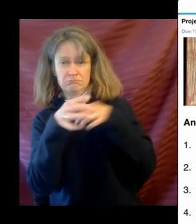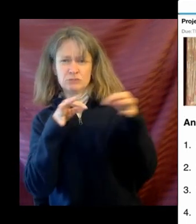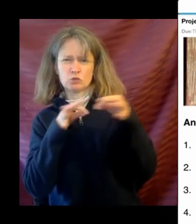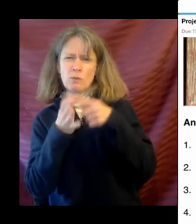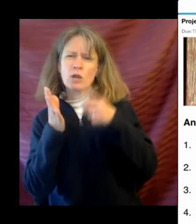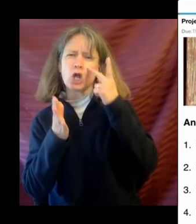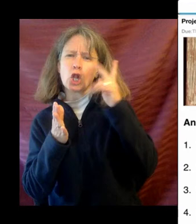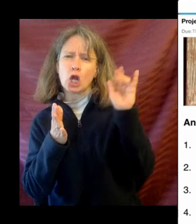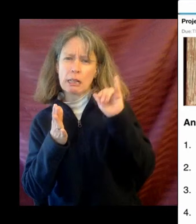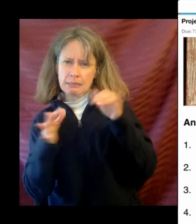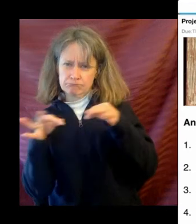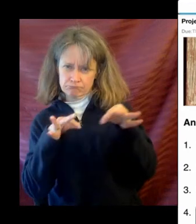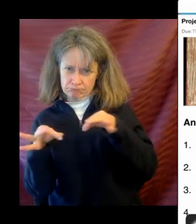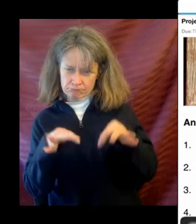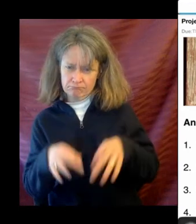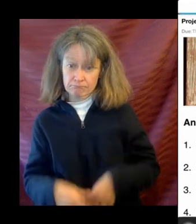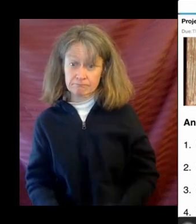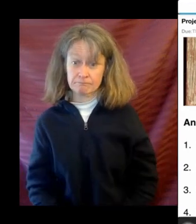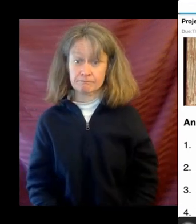like as well.